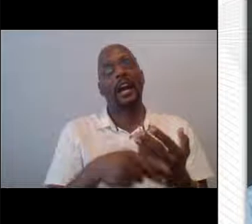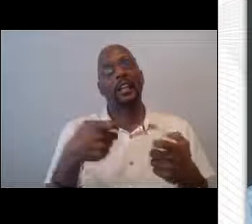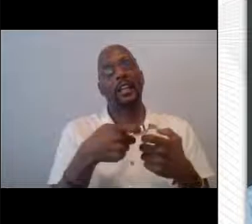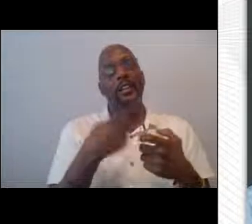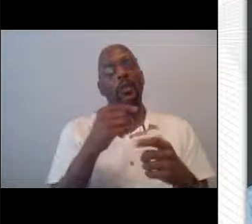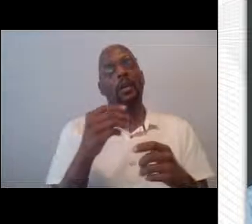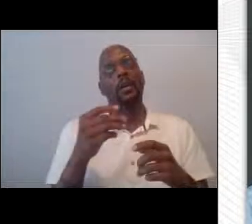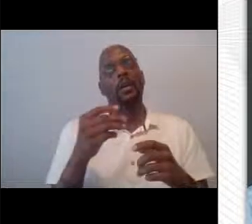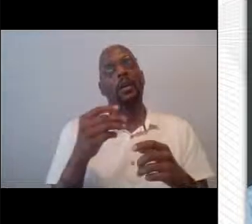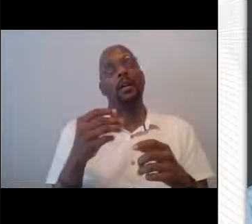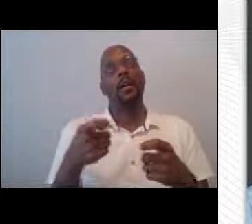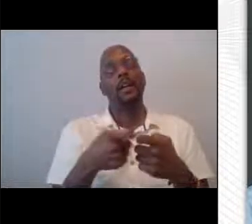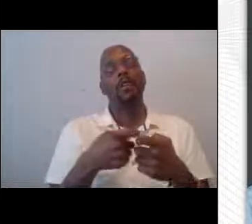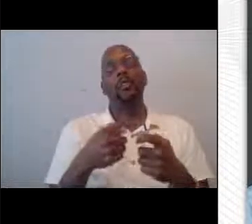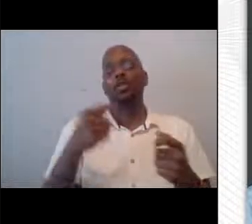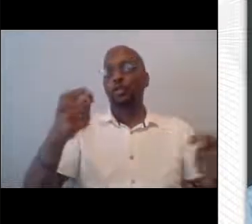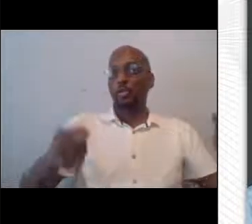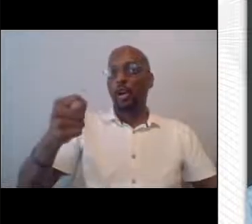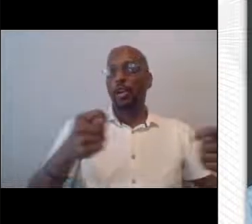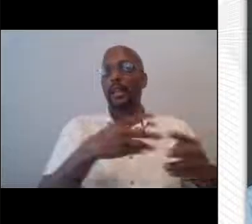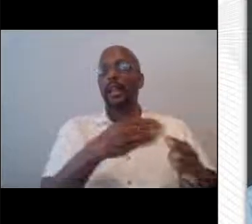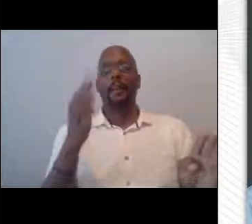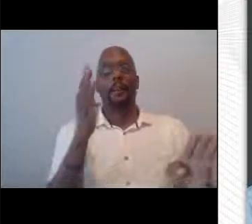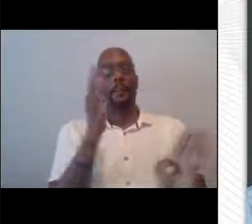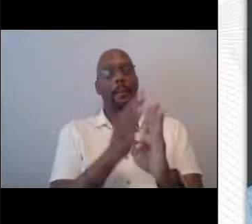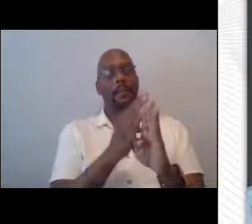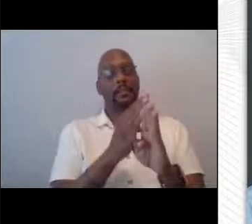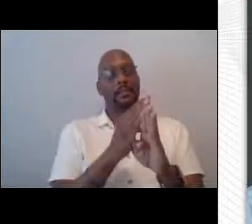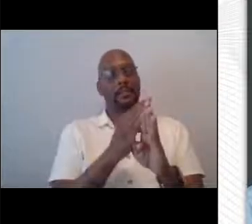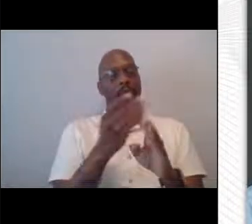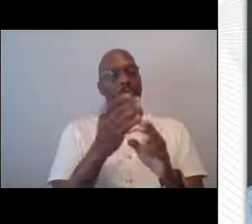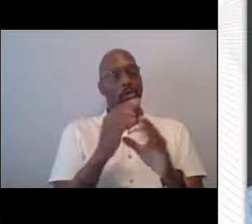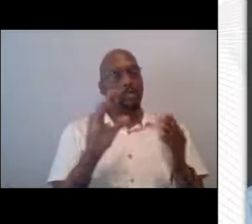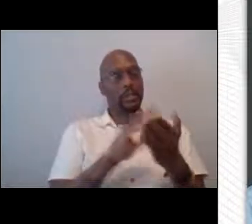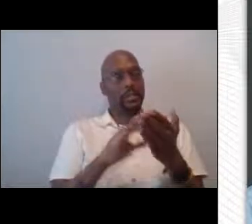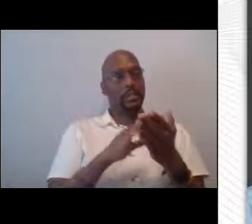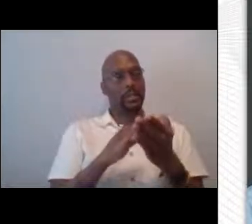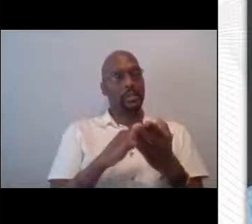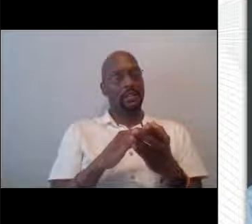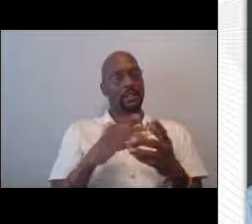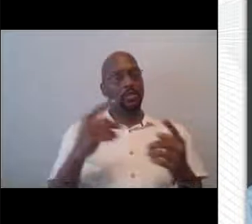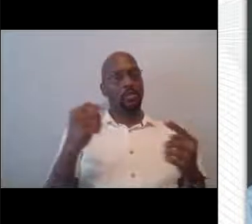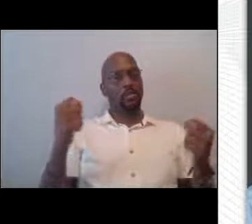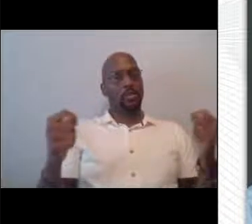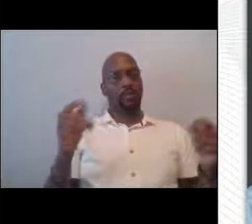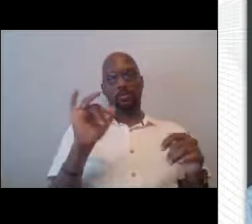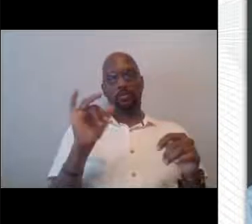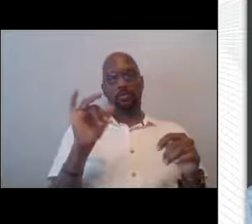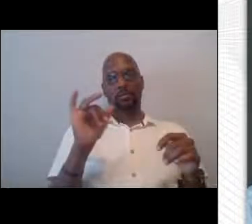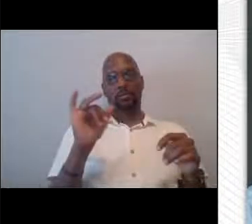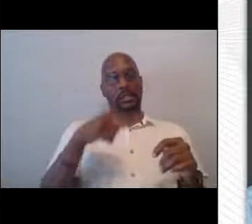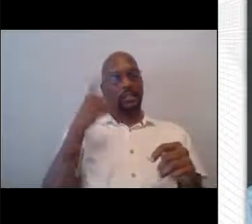buses, including the Advanced Clean Trucks and Innovative Clean Transit Standards in